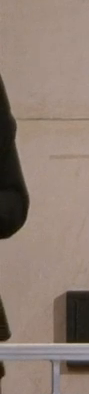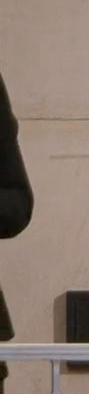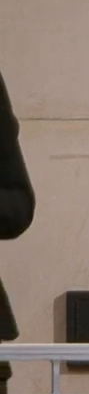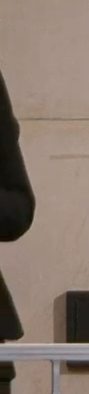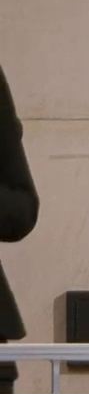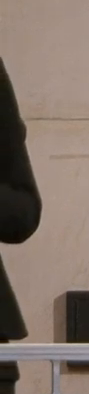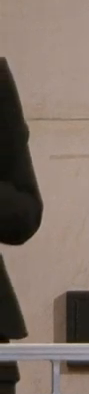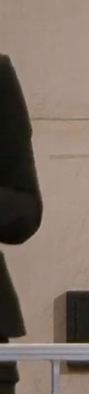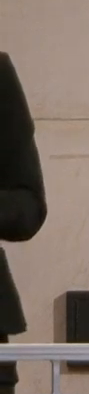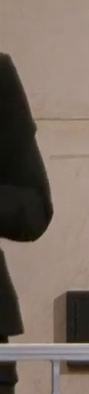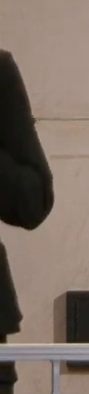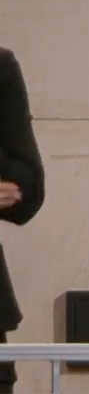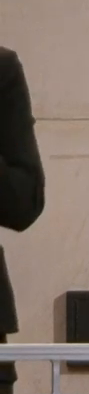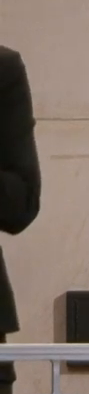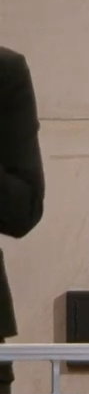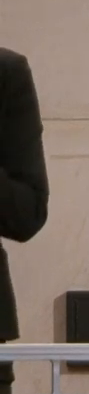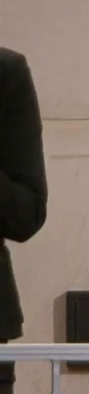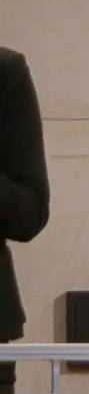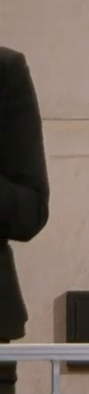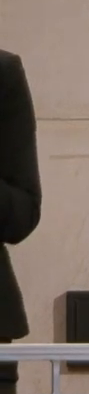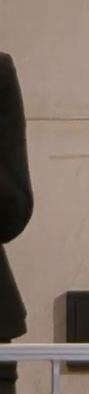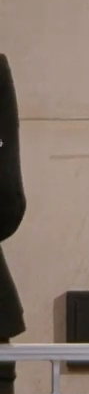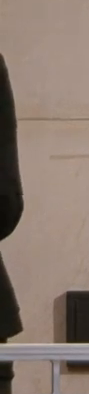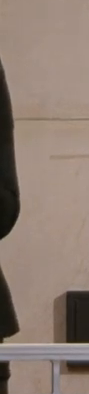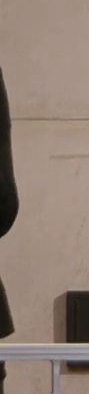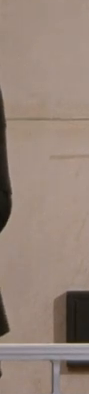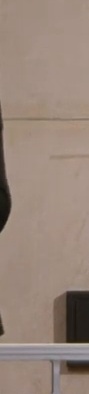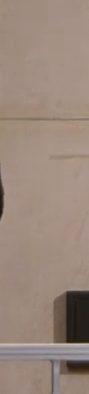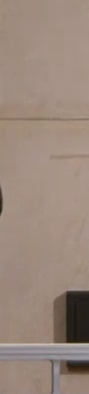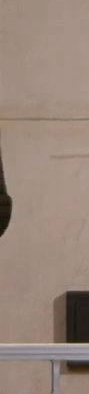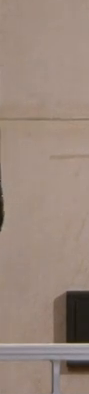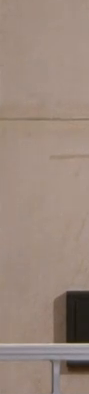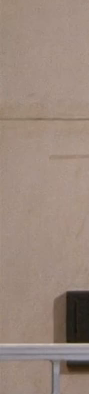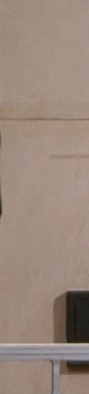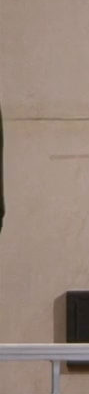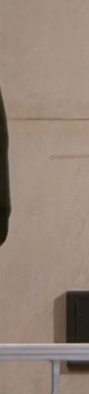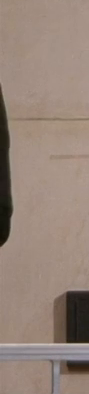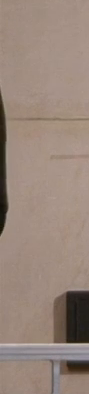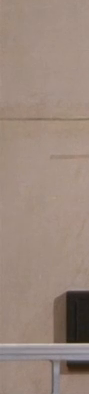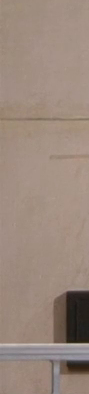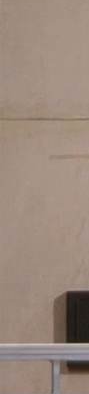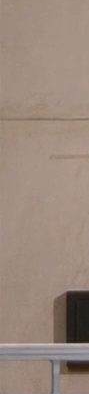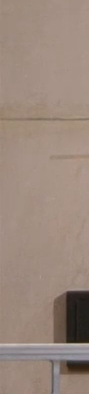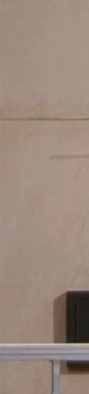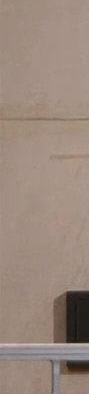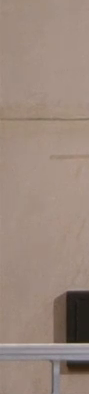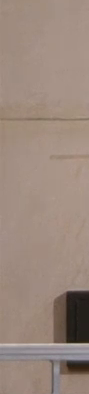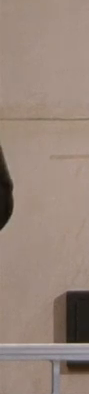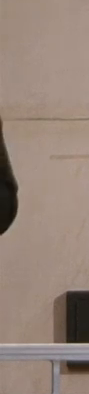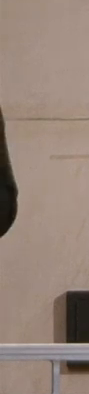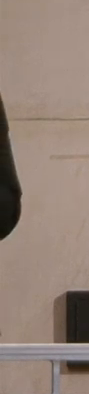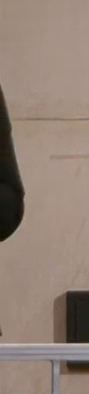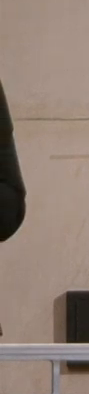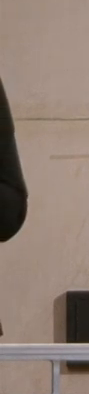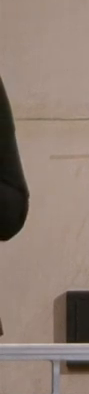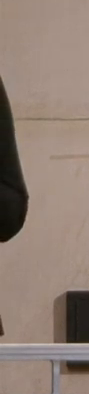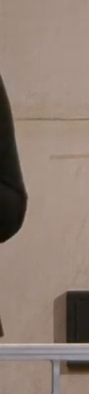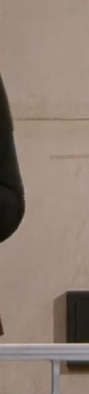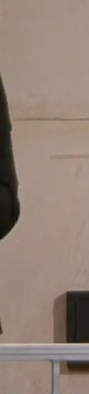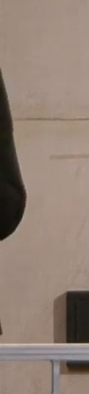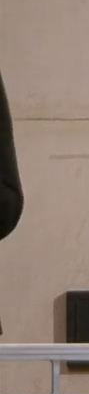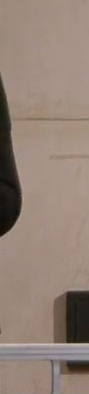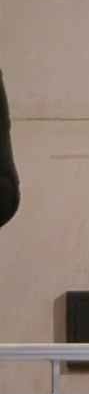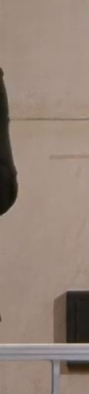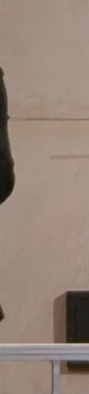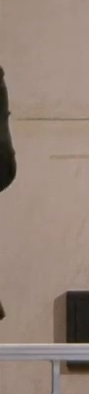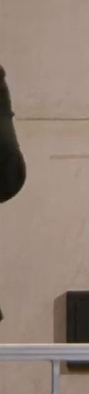and our country needed, to hear those words, and we owe her an enormous debt of gratitude for reorienting us in the struggle and